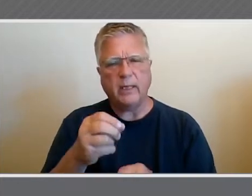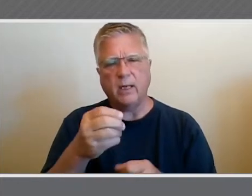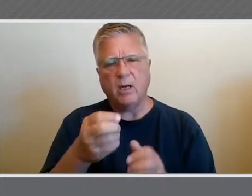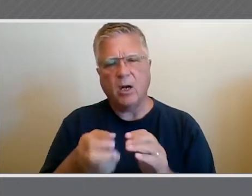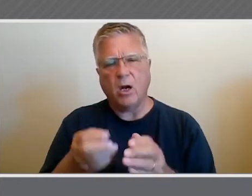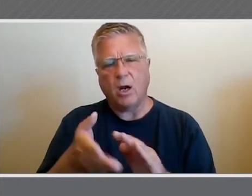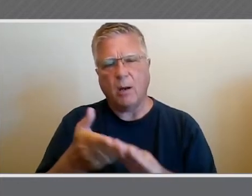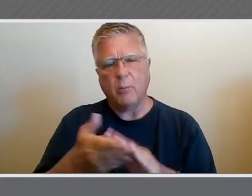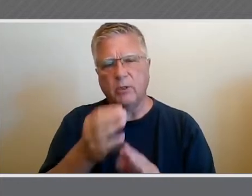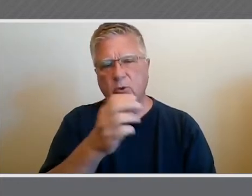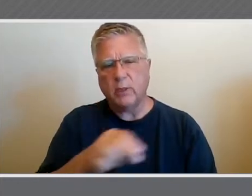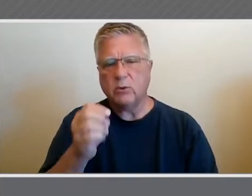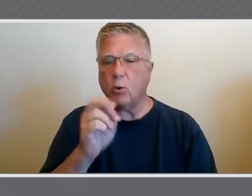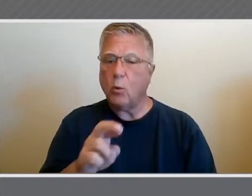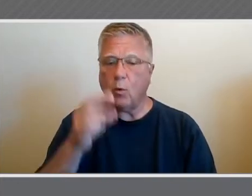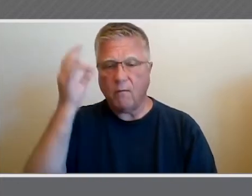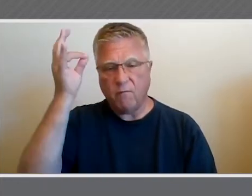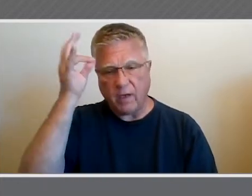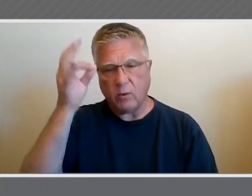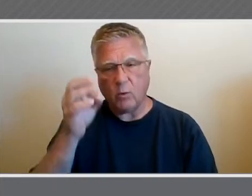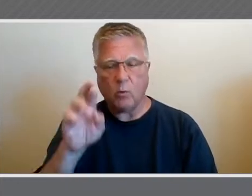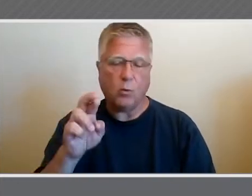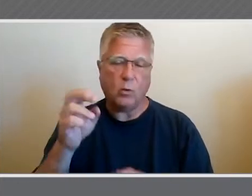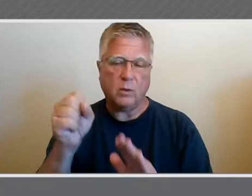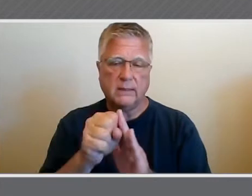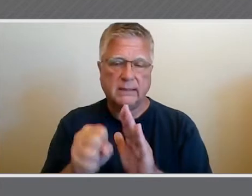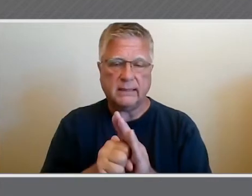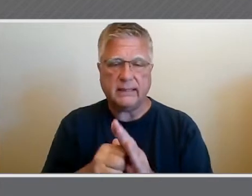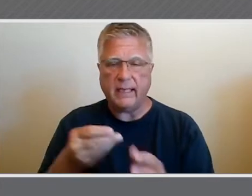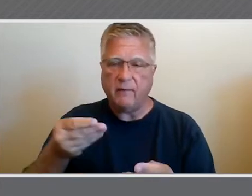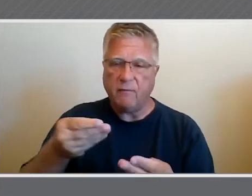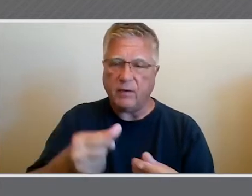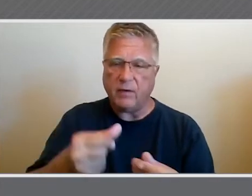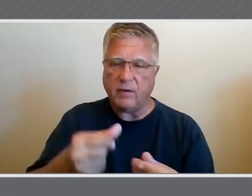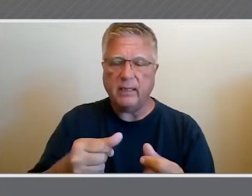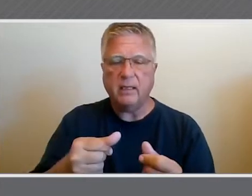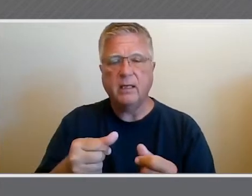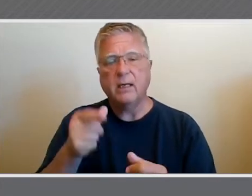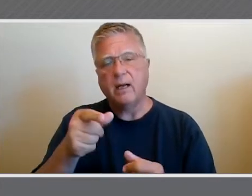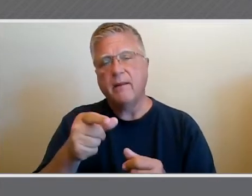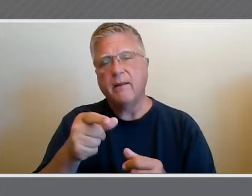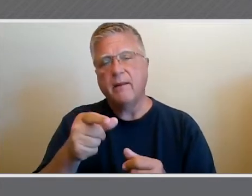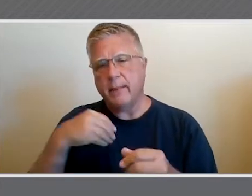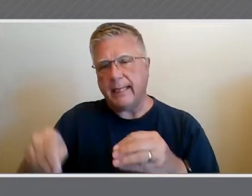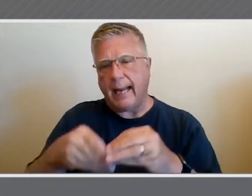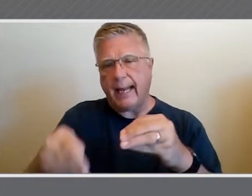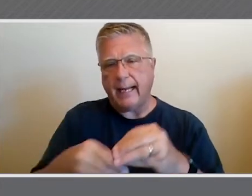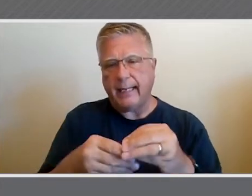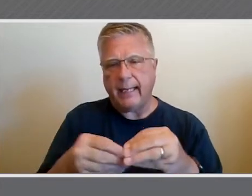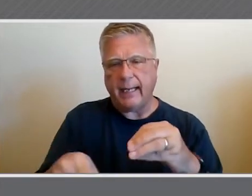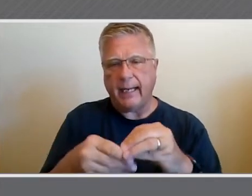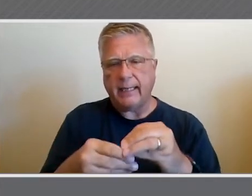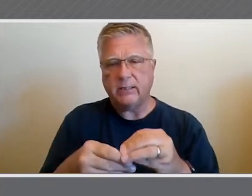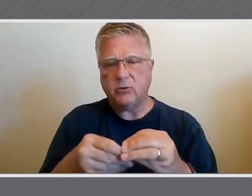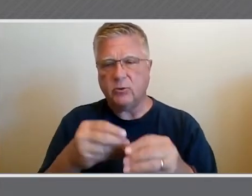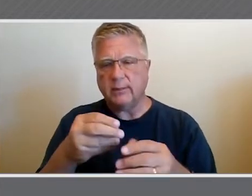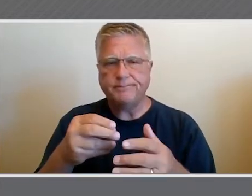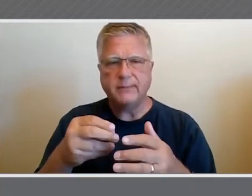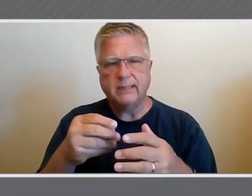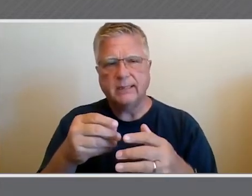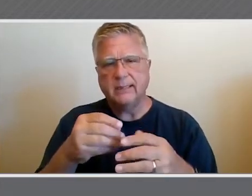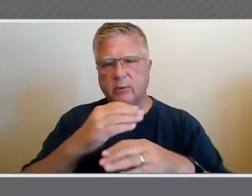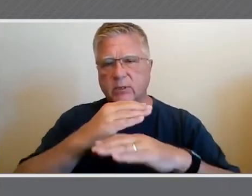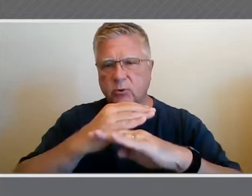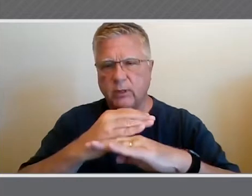funding. Some notes here that federal and state funding might put extra restrictions on the dollar usage above and beyond